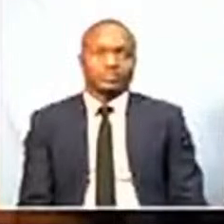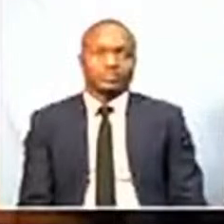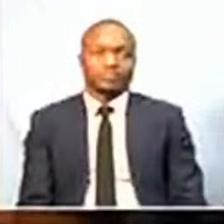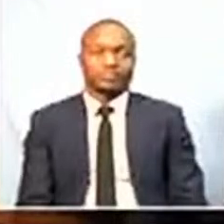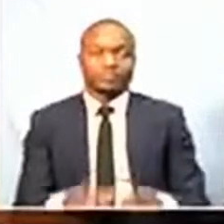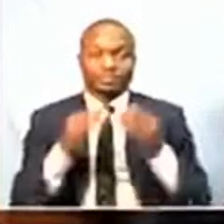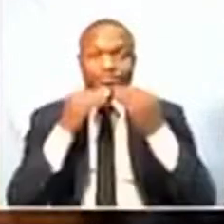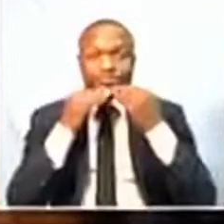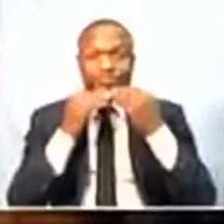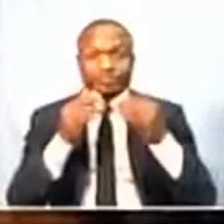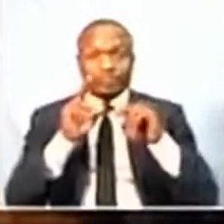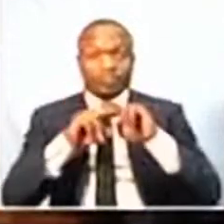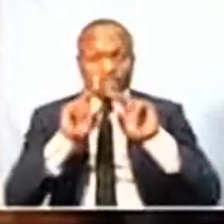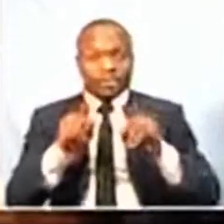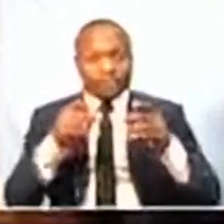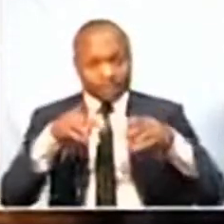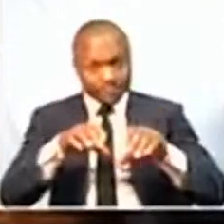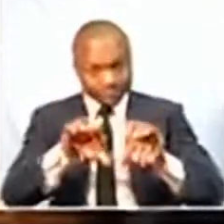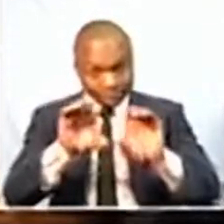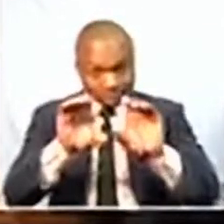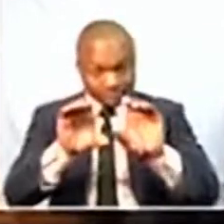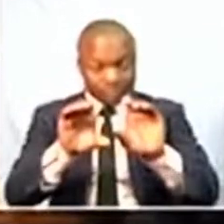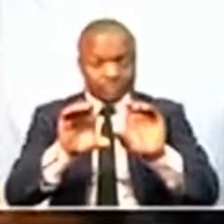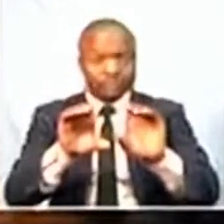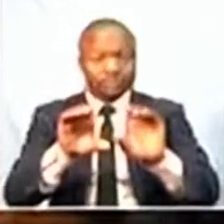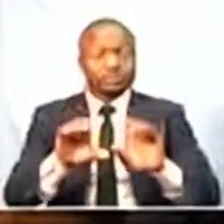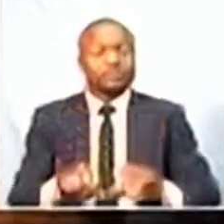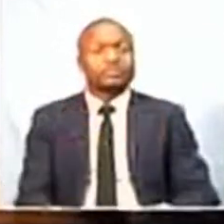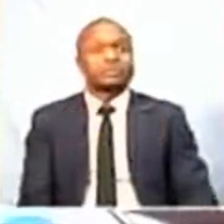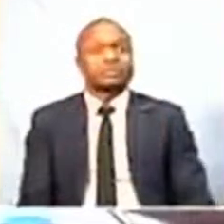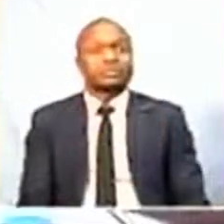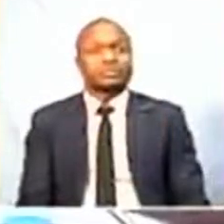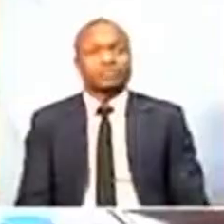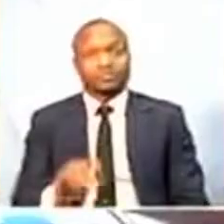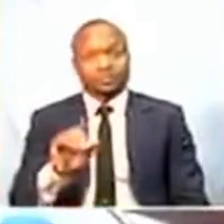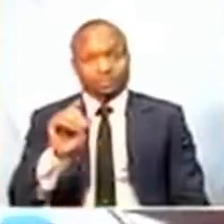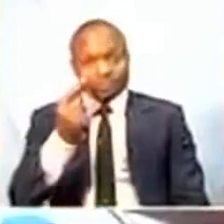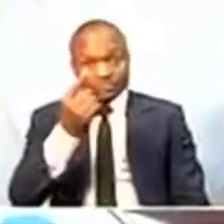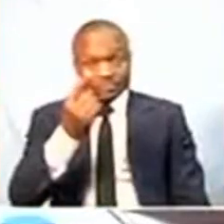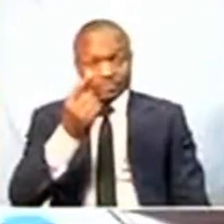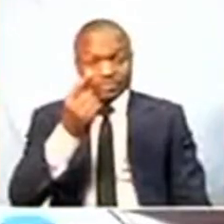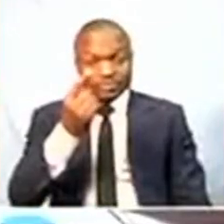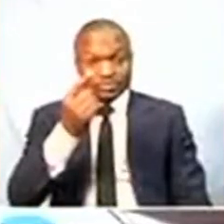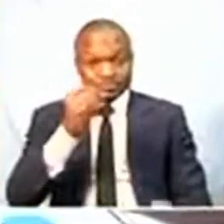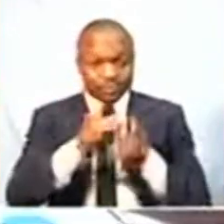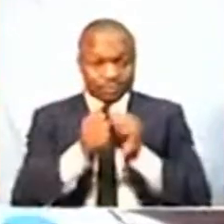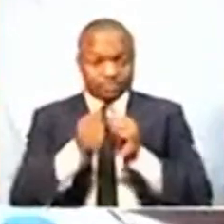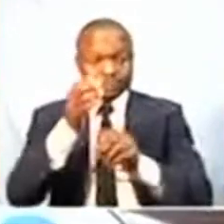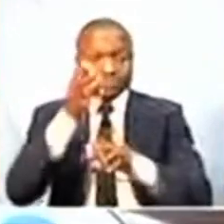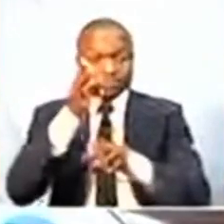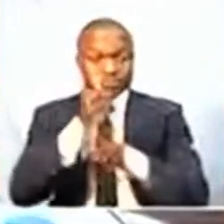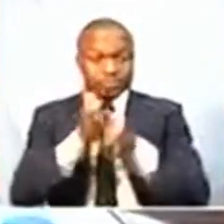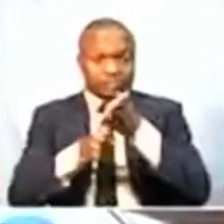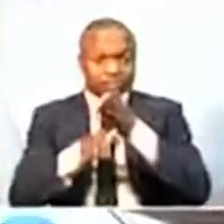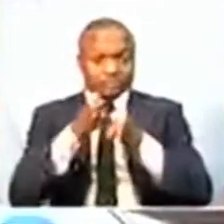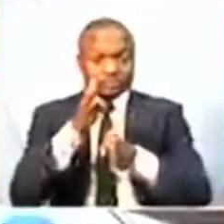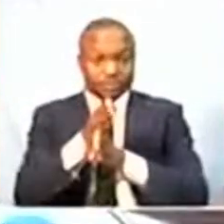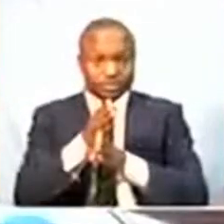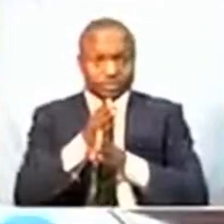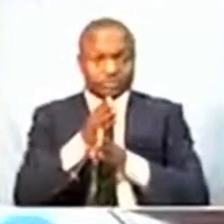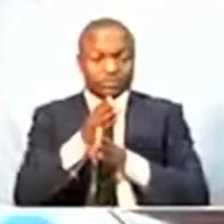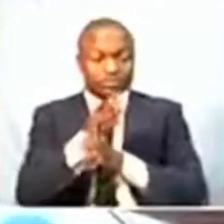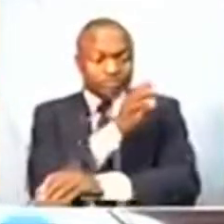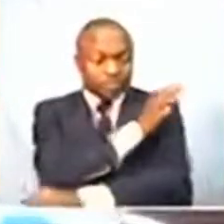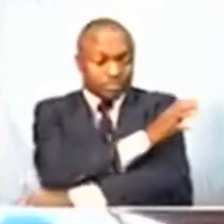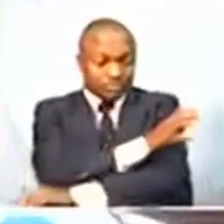Thank you, Chair. You may proceed. Thank you. Yes, Chair, the first question, Chair, is construction of Mukungwa Health Post.